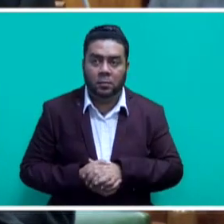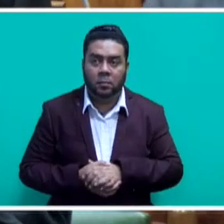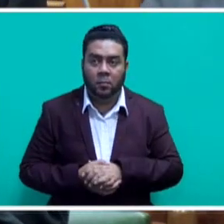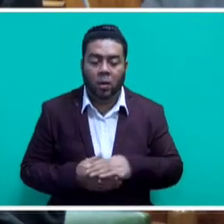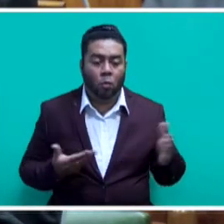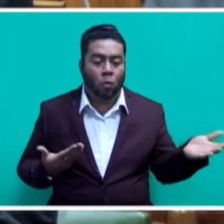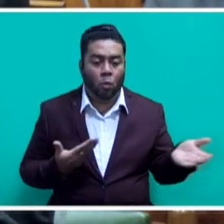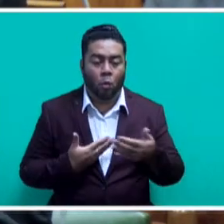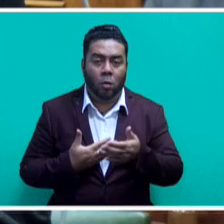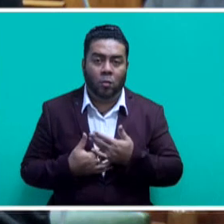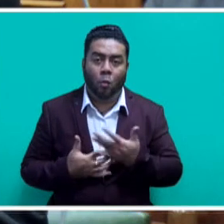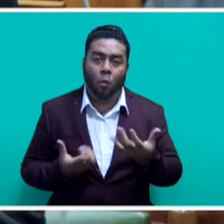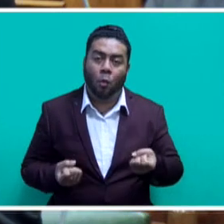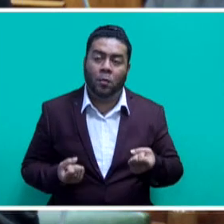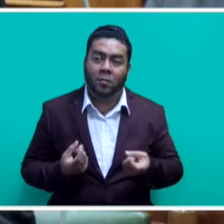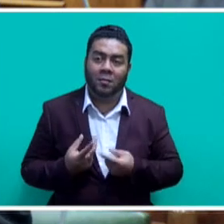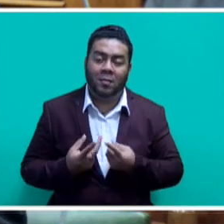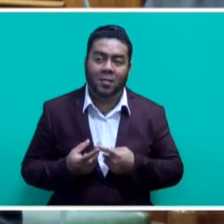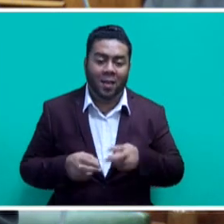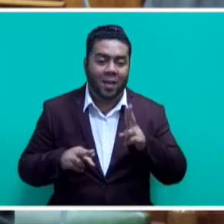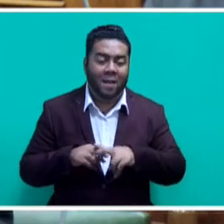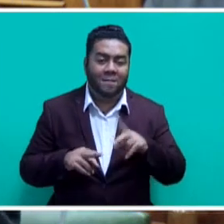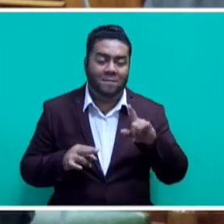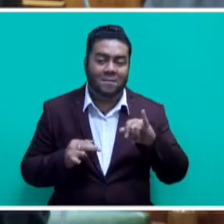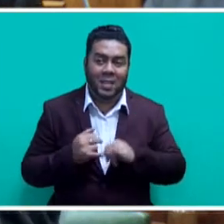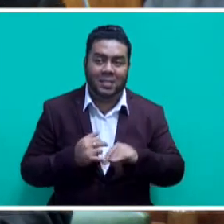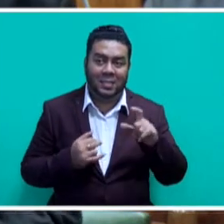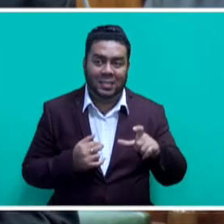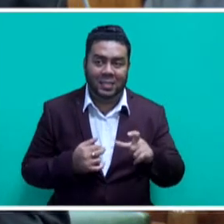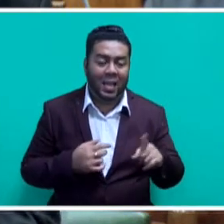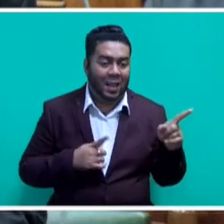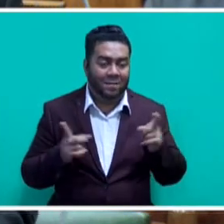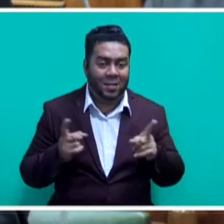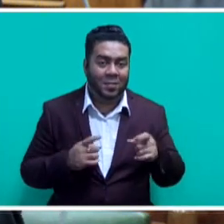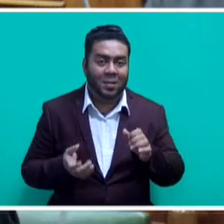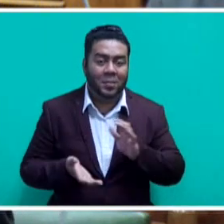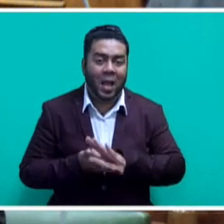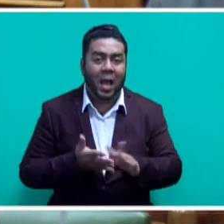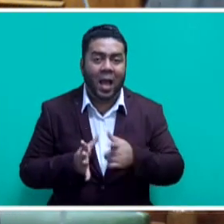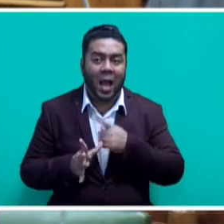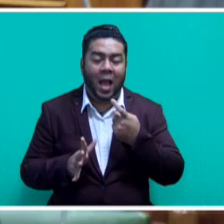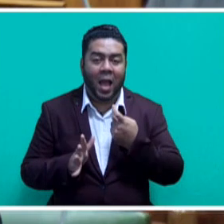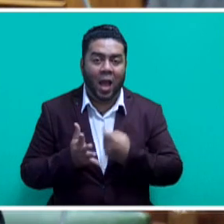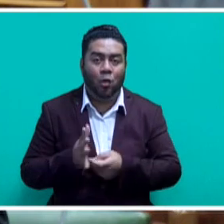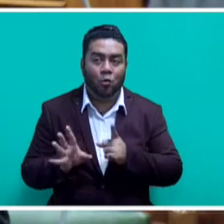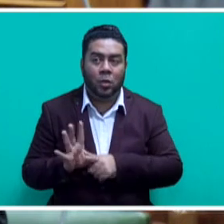collected all the stakeholders of FSC. I invited Mr. Harry Punja to our